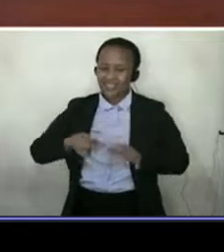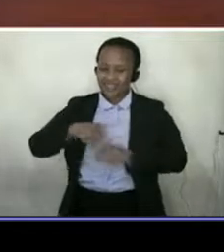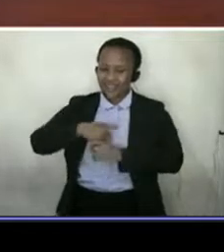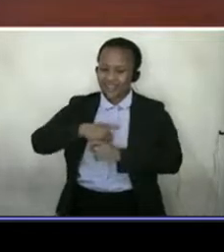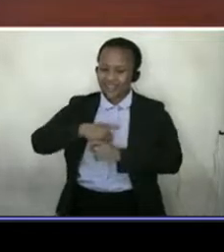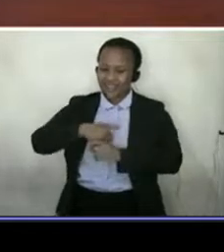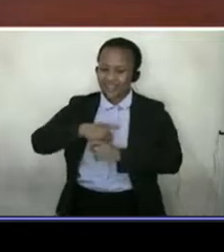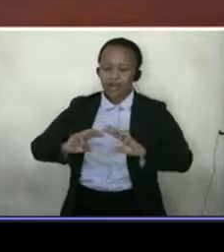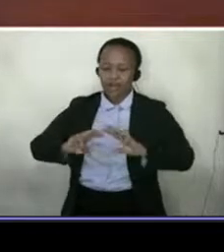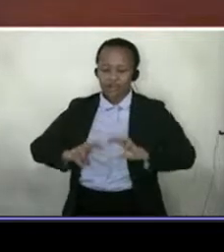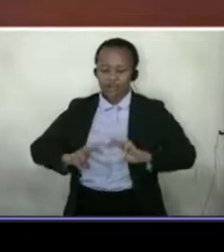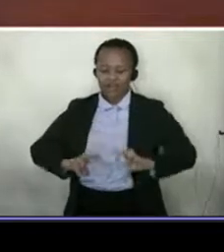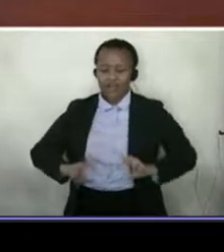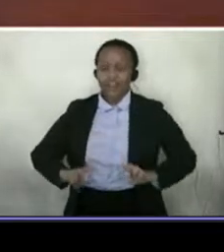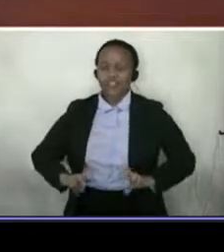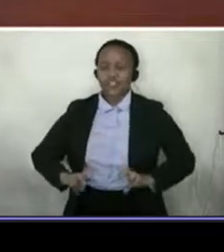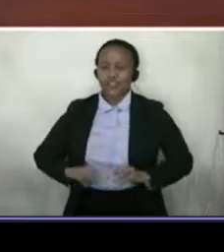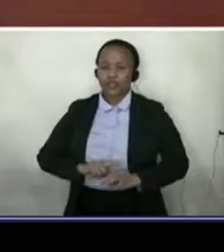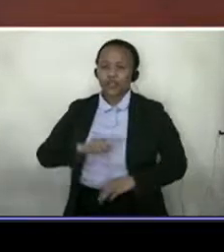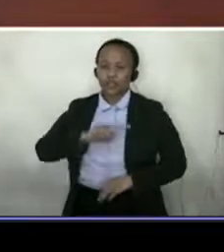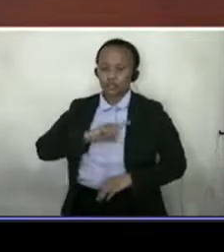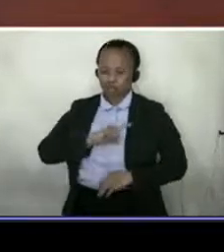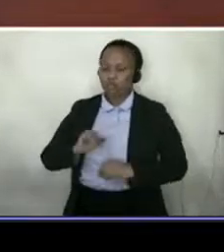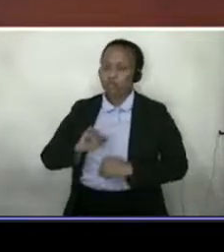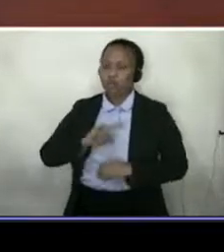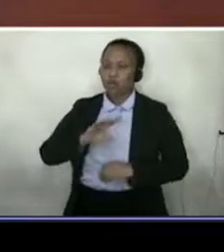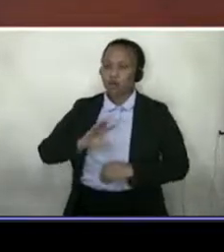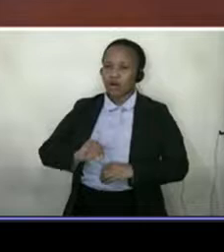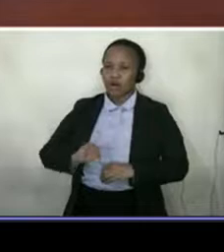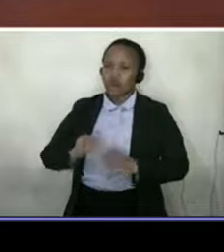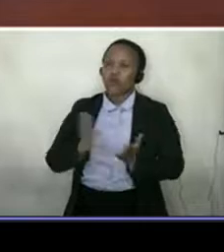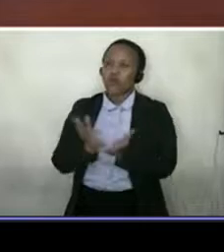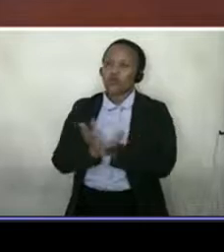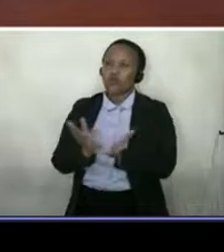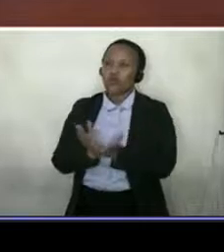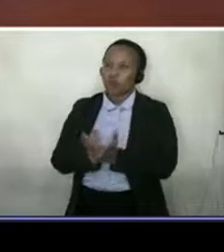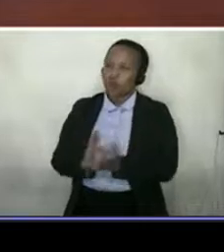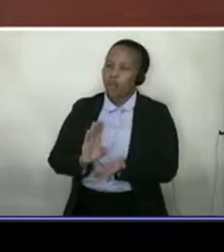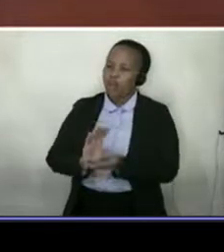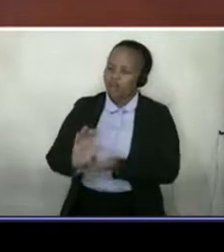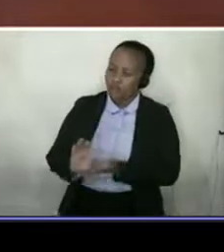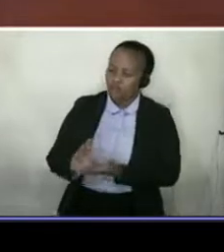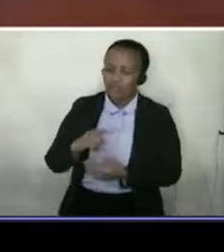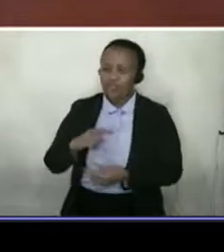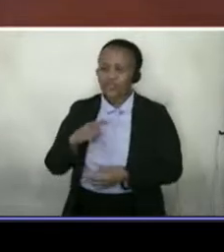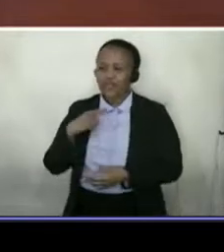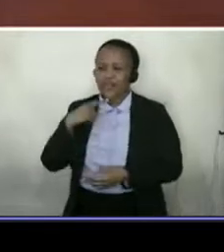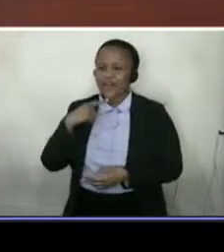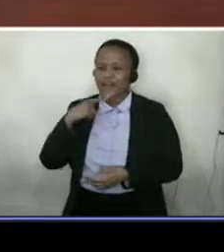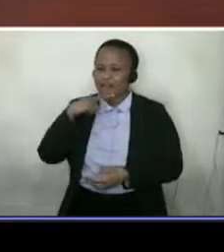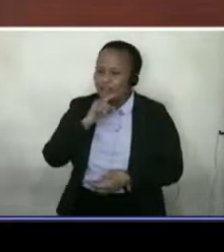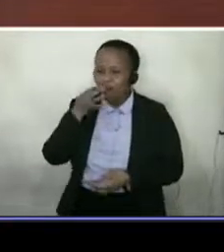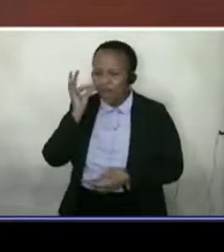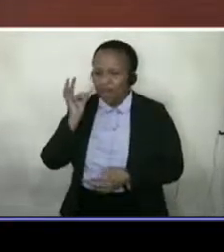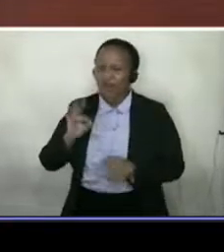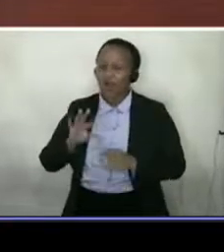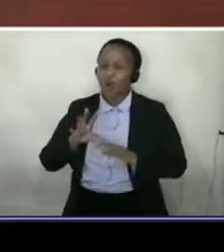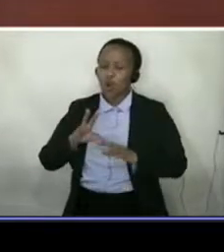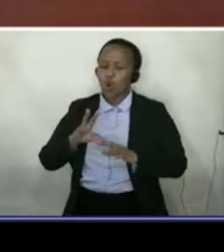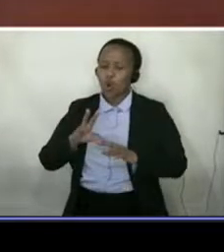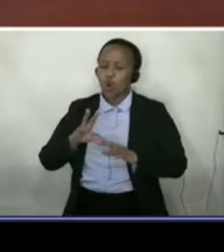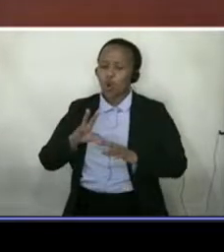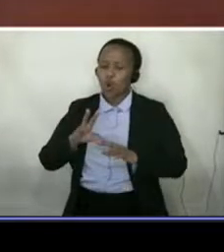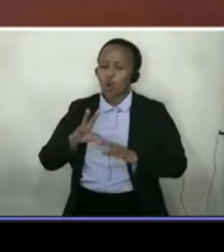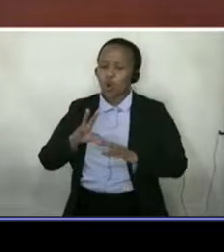various allegations of mismanagement of school funds, fake qualifications, procurement irregular, duplicate